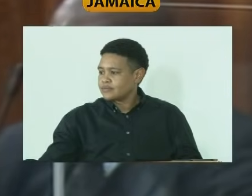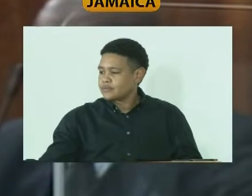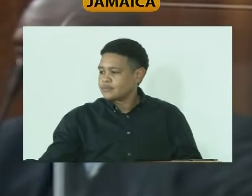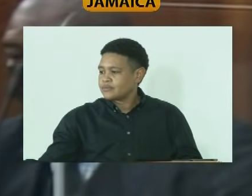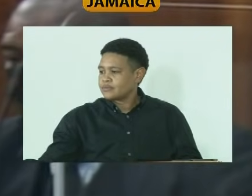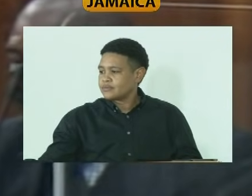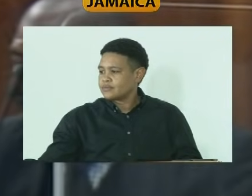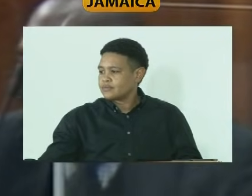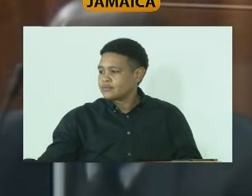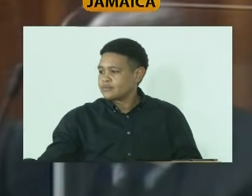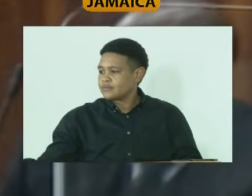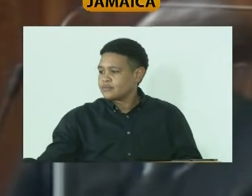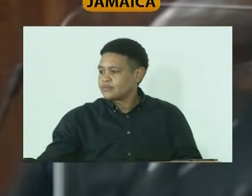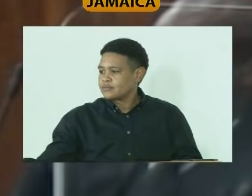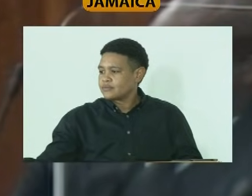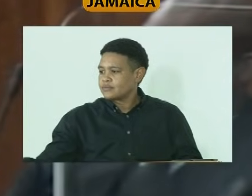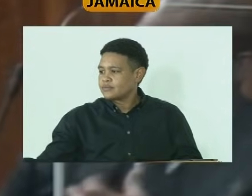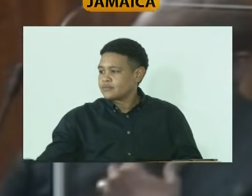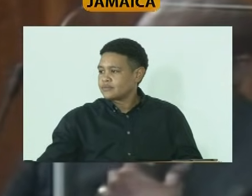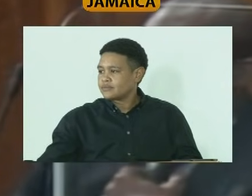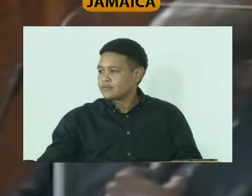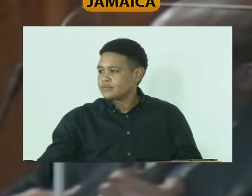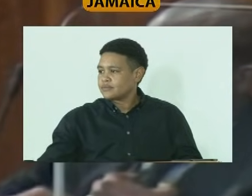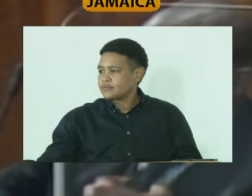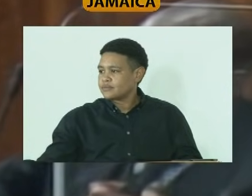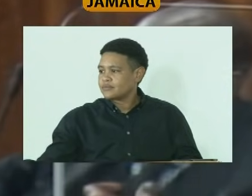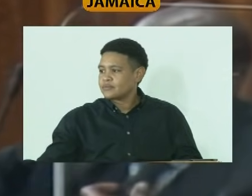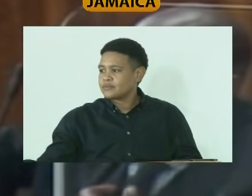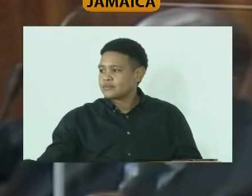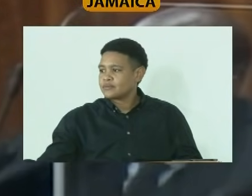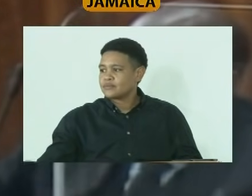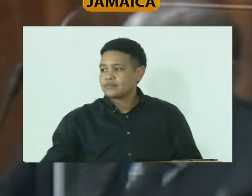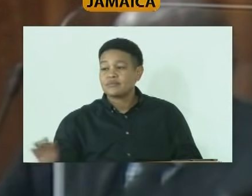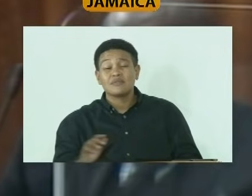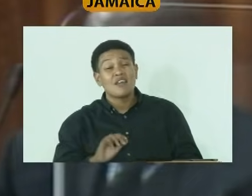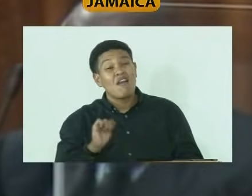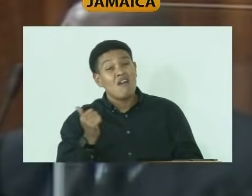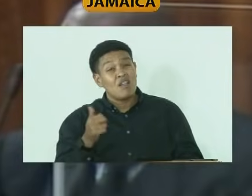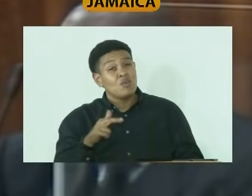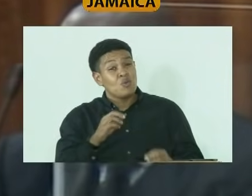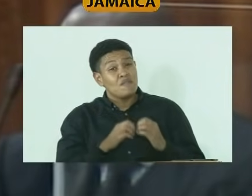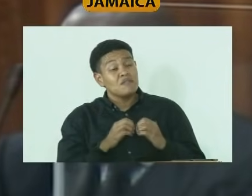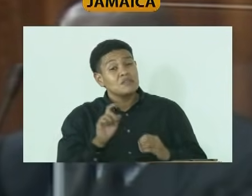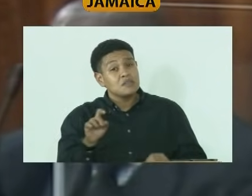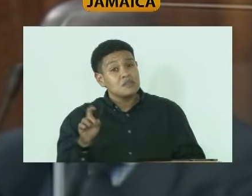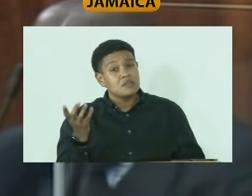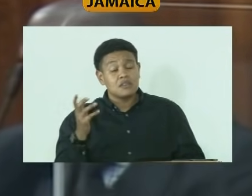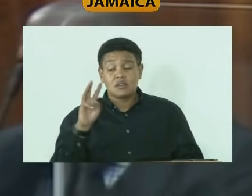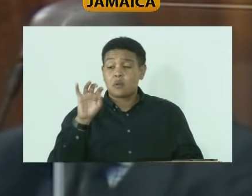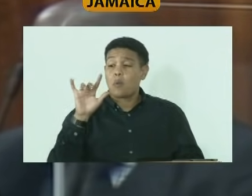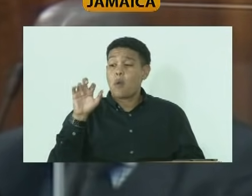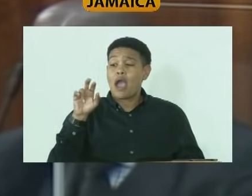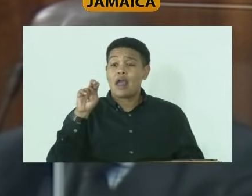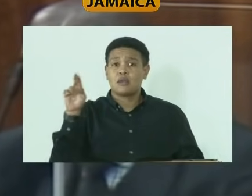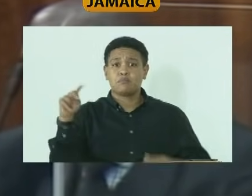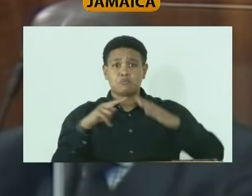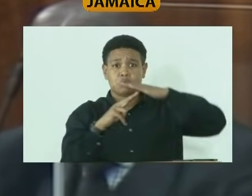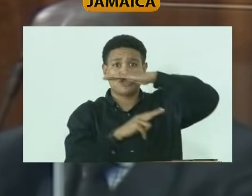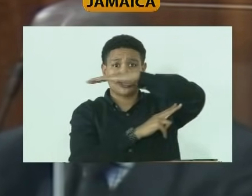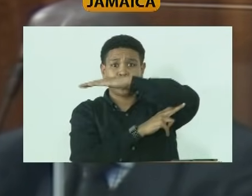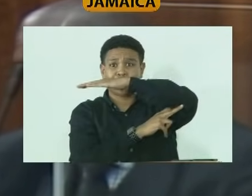with the Riley Bridge. The Riley Bridge has a triple opening arch which sits on the edge of the